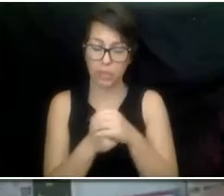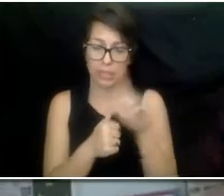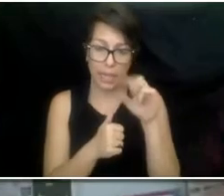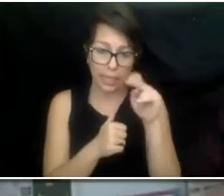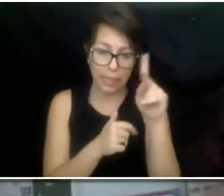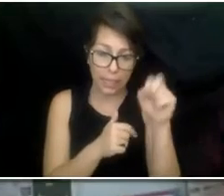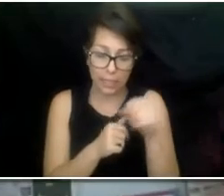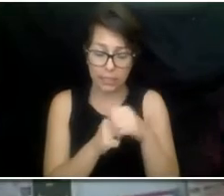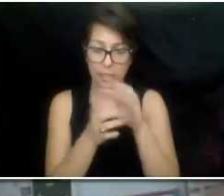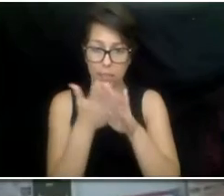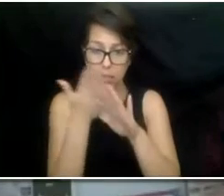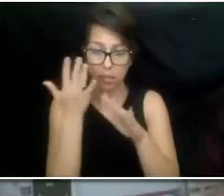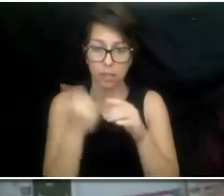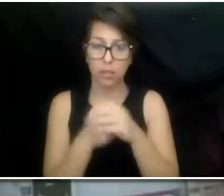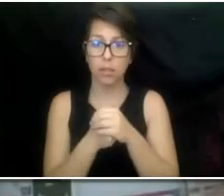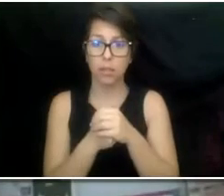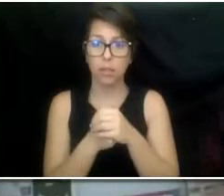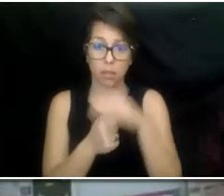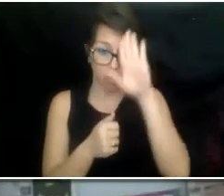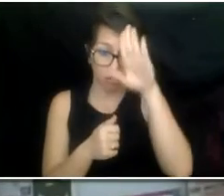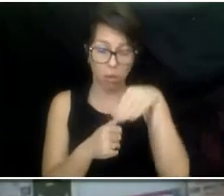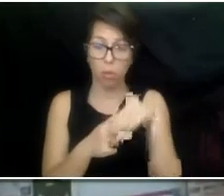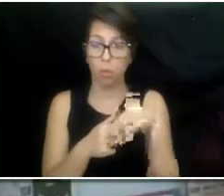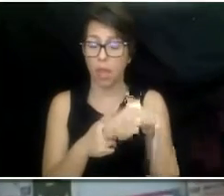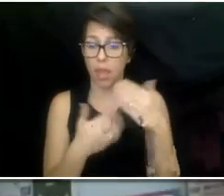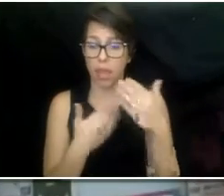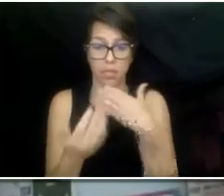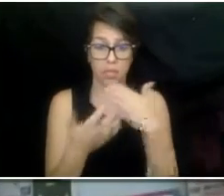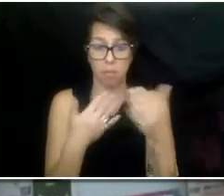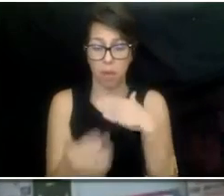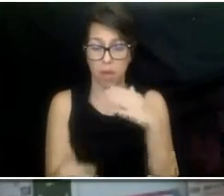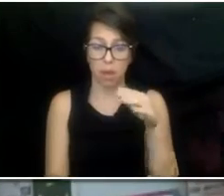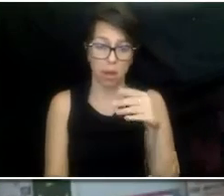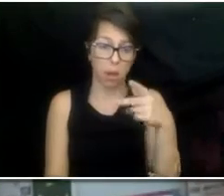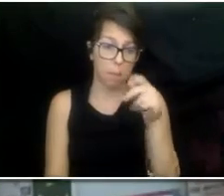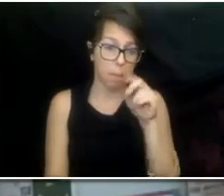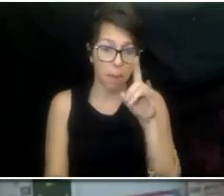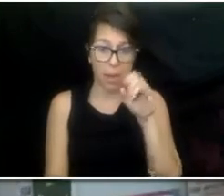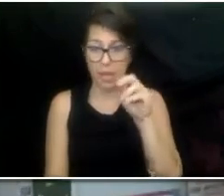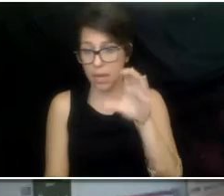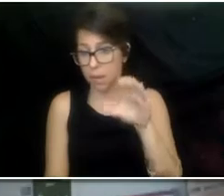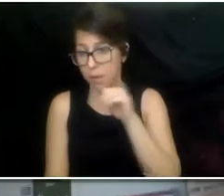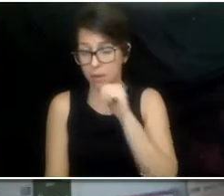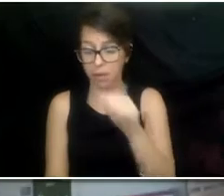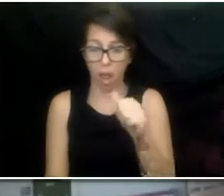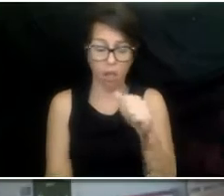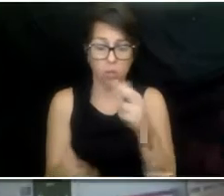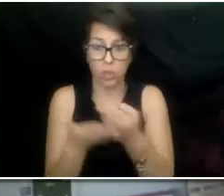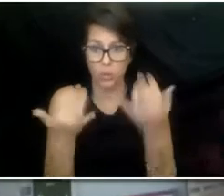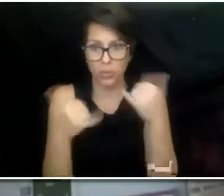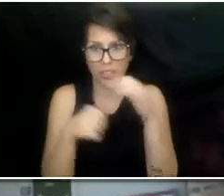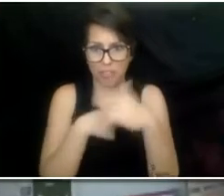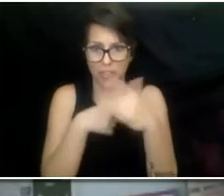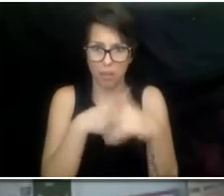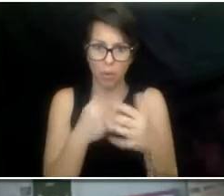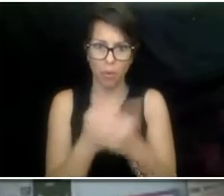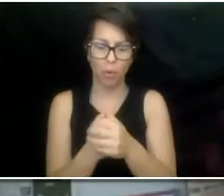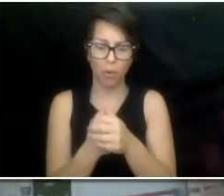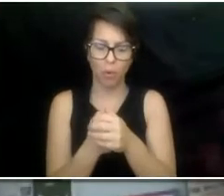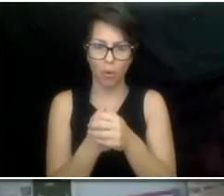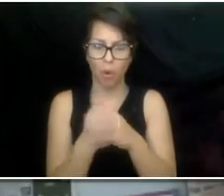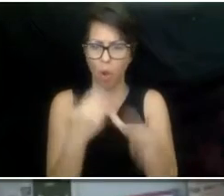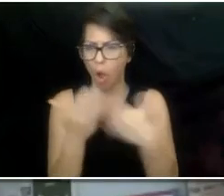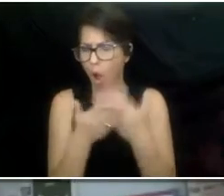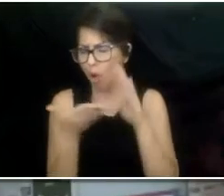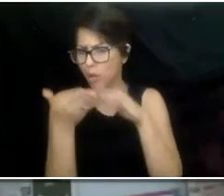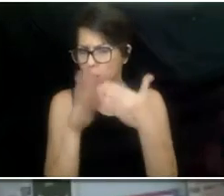get help now many community-based providers are already finding innovative ways to